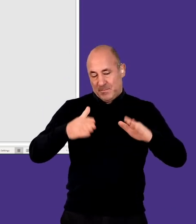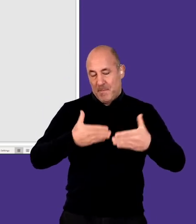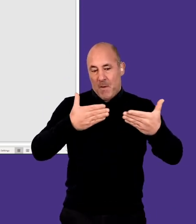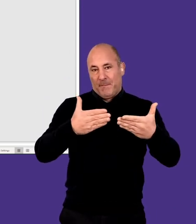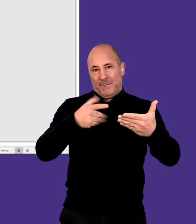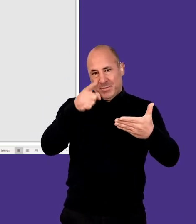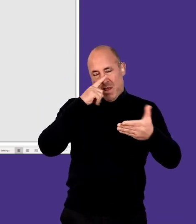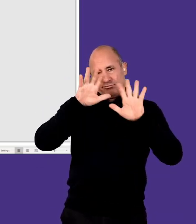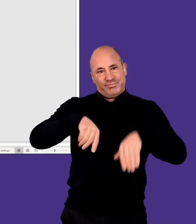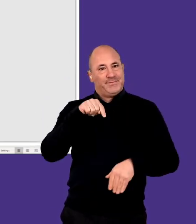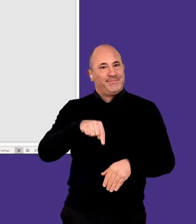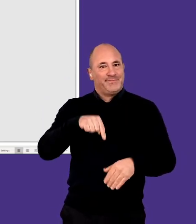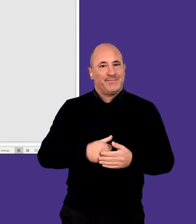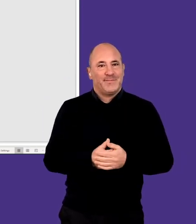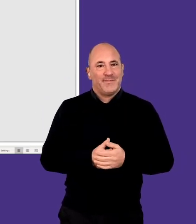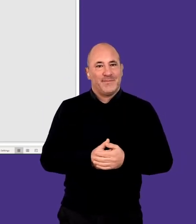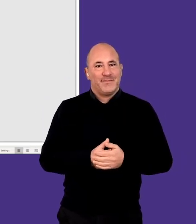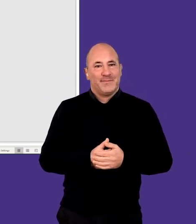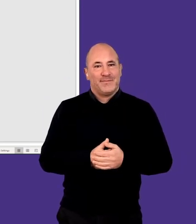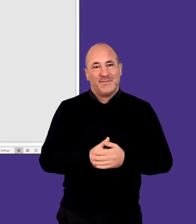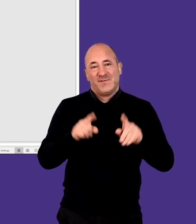provided these templates for you to complete.